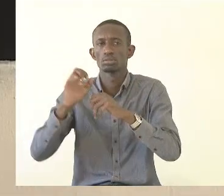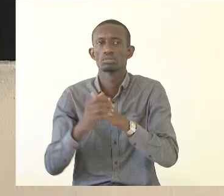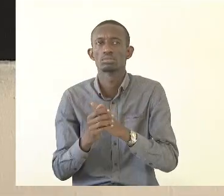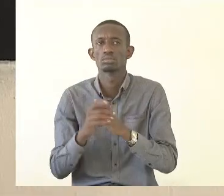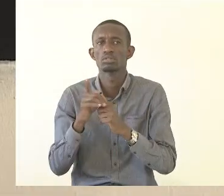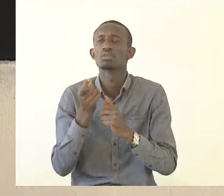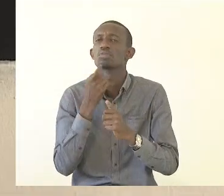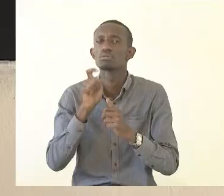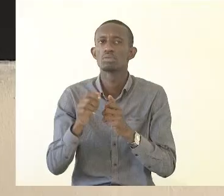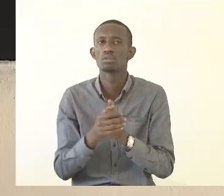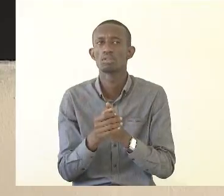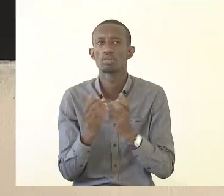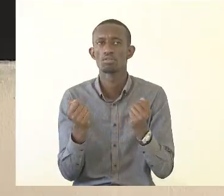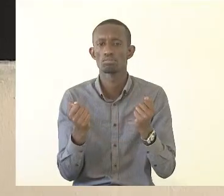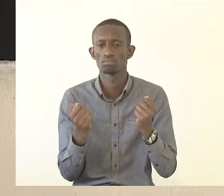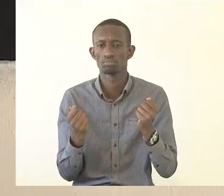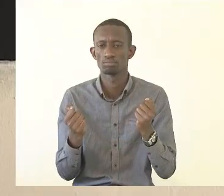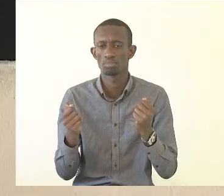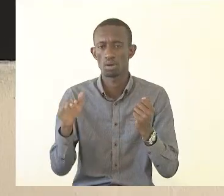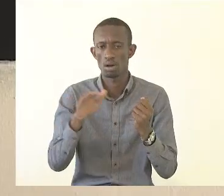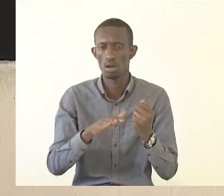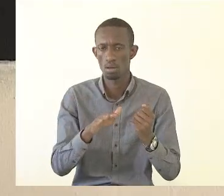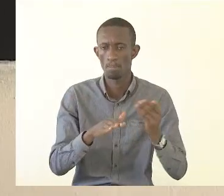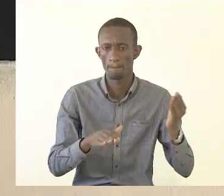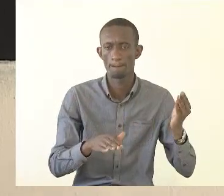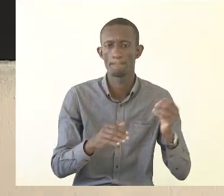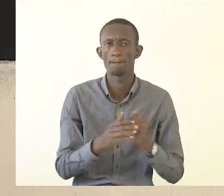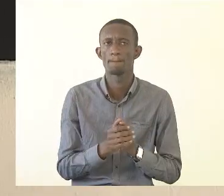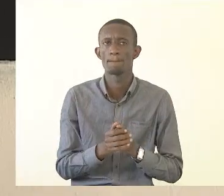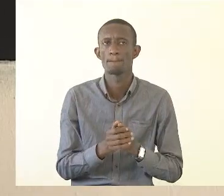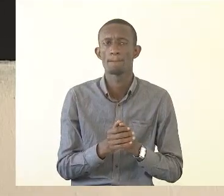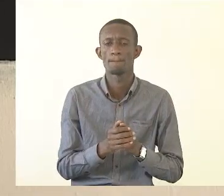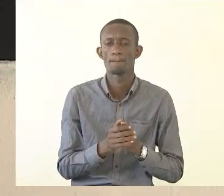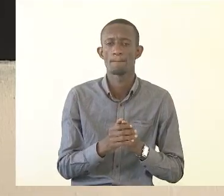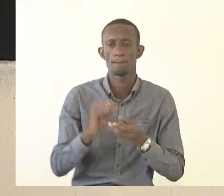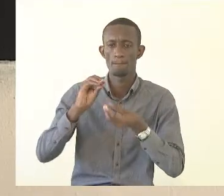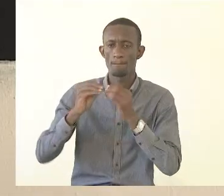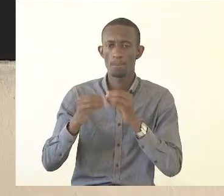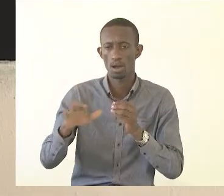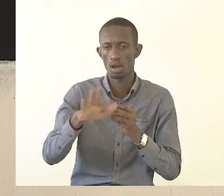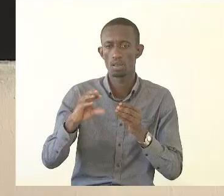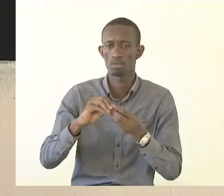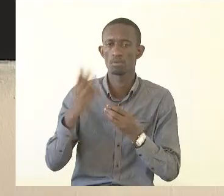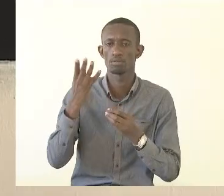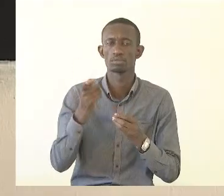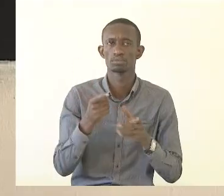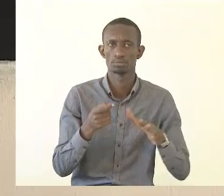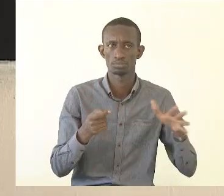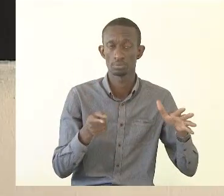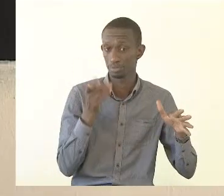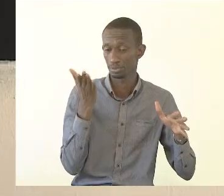And it has to be position number 4. So this one moves like this. So this one substitutes